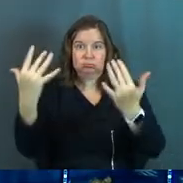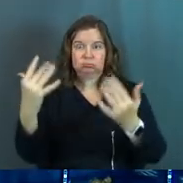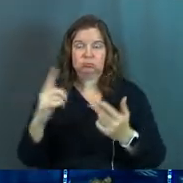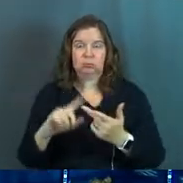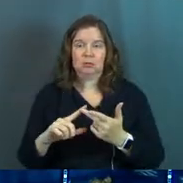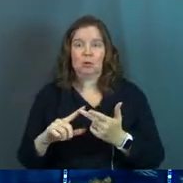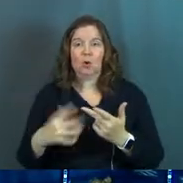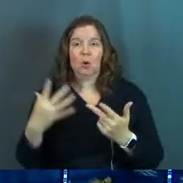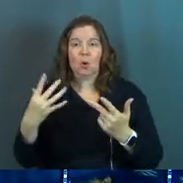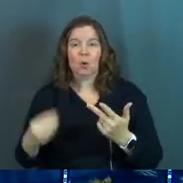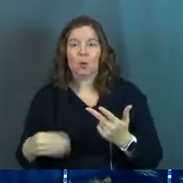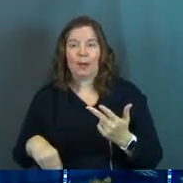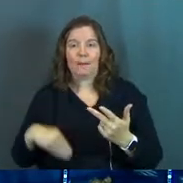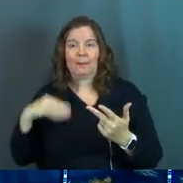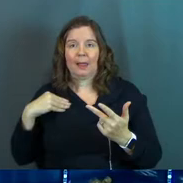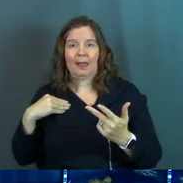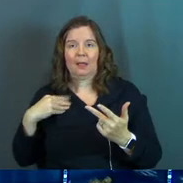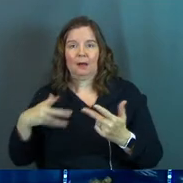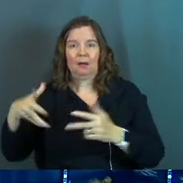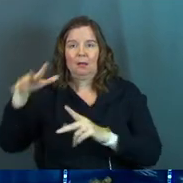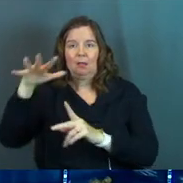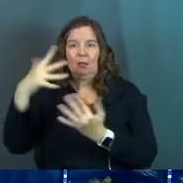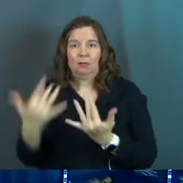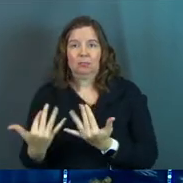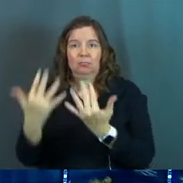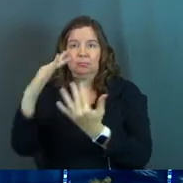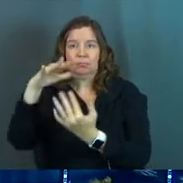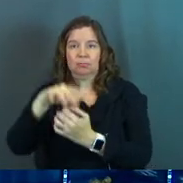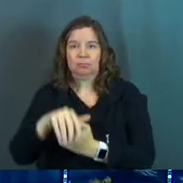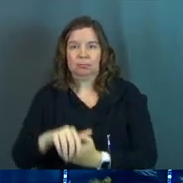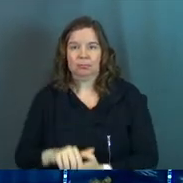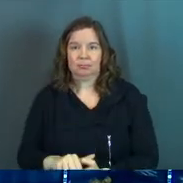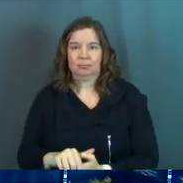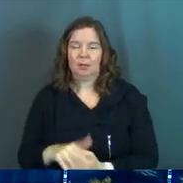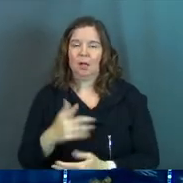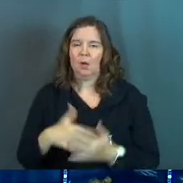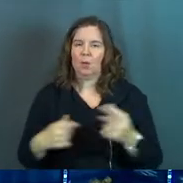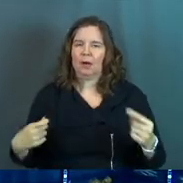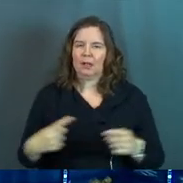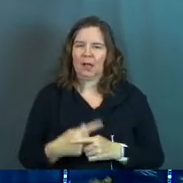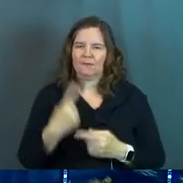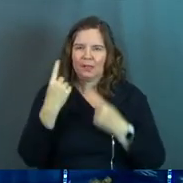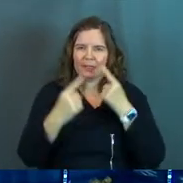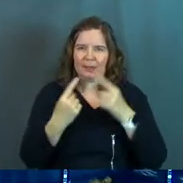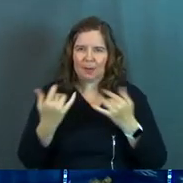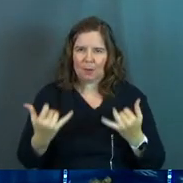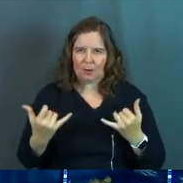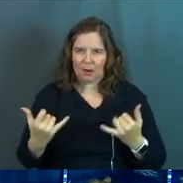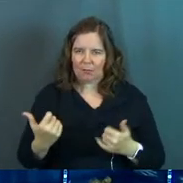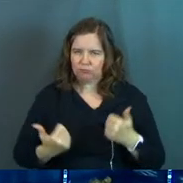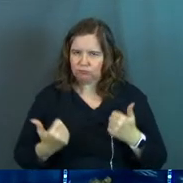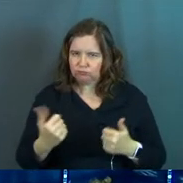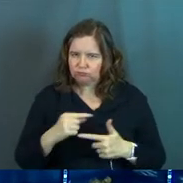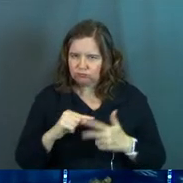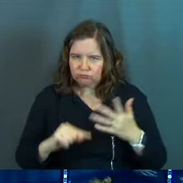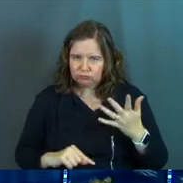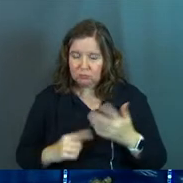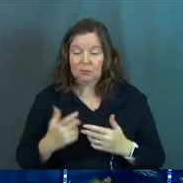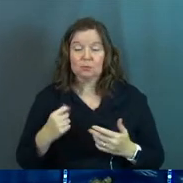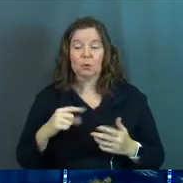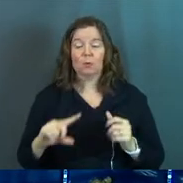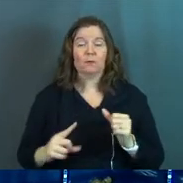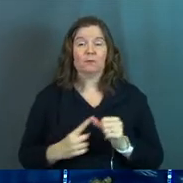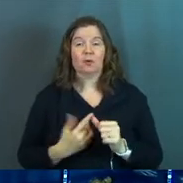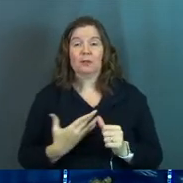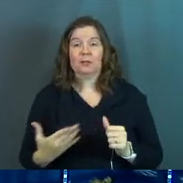a wet blanket on the fire? What are we going to do? And what conflicts are you thinking about right now? So the